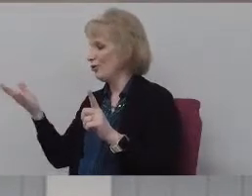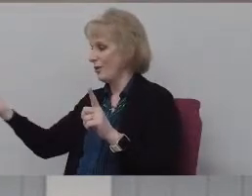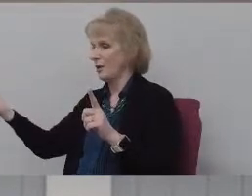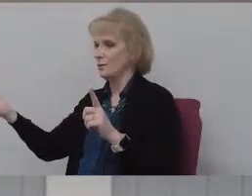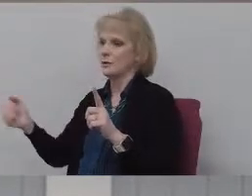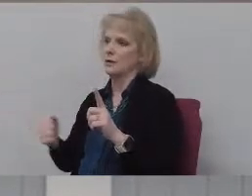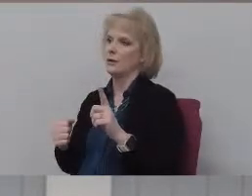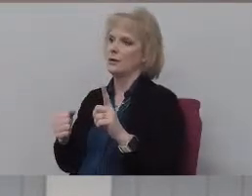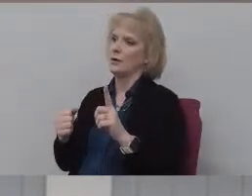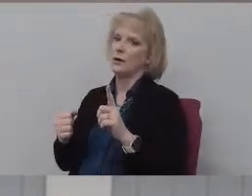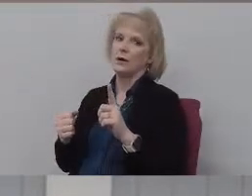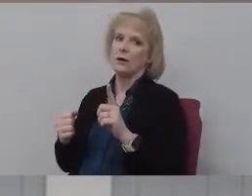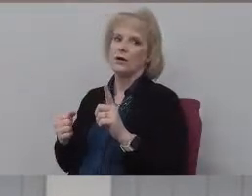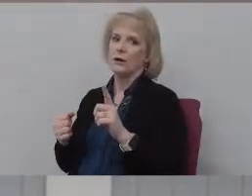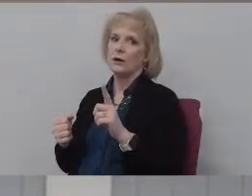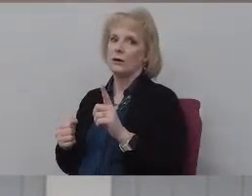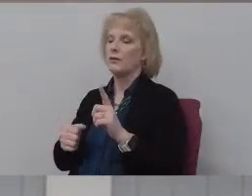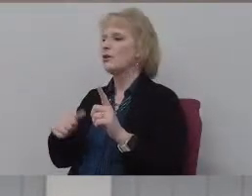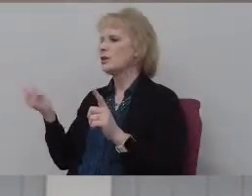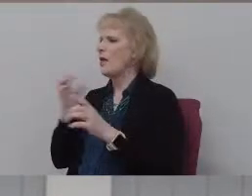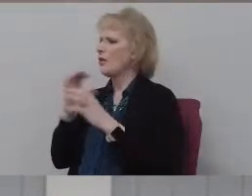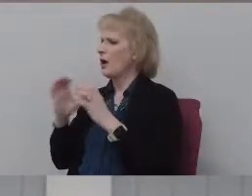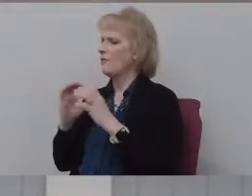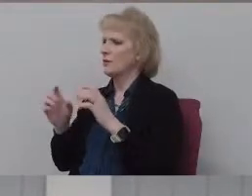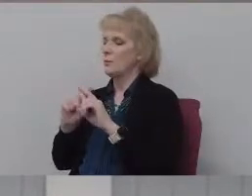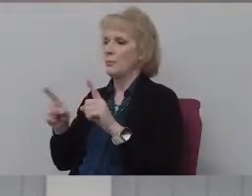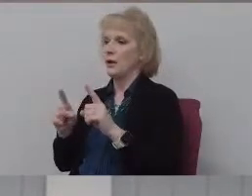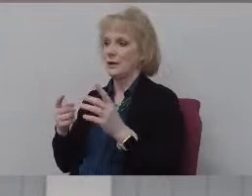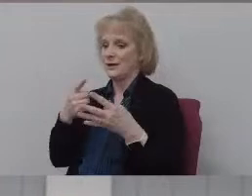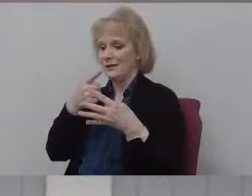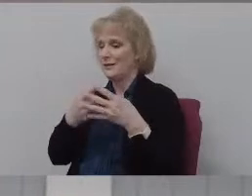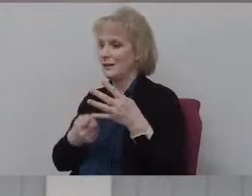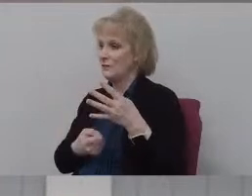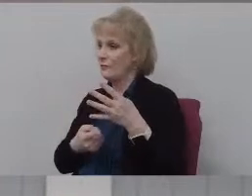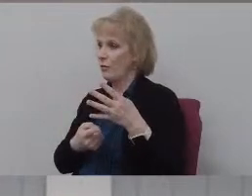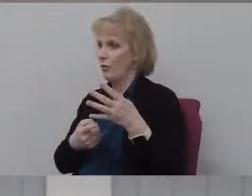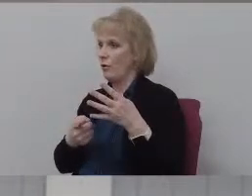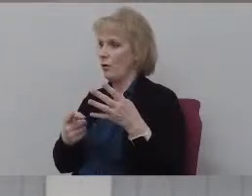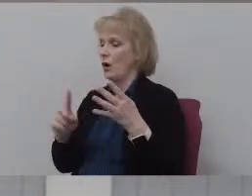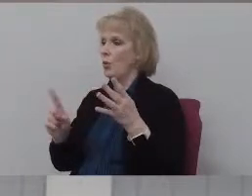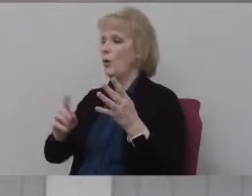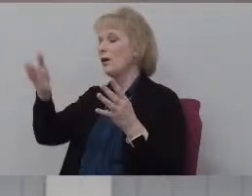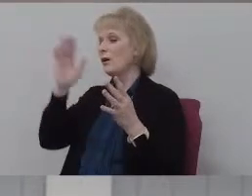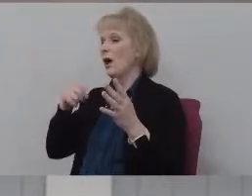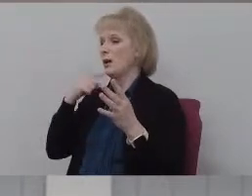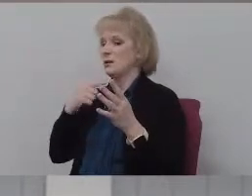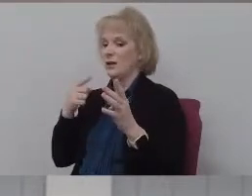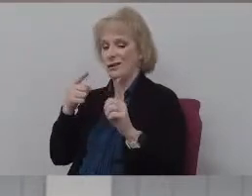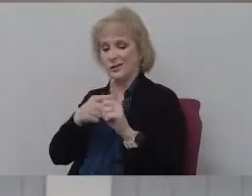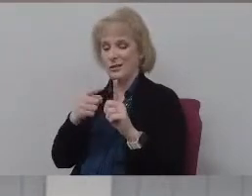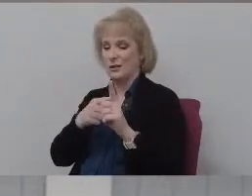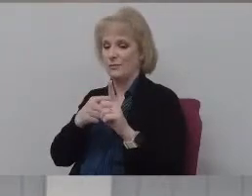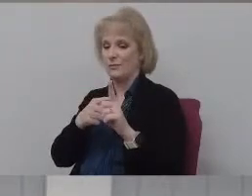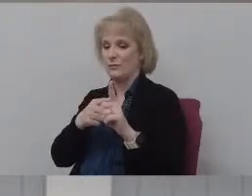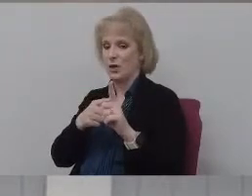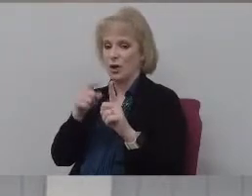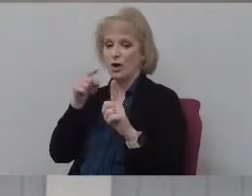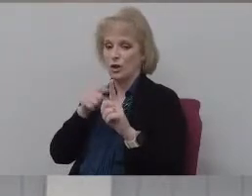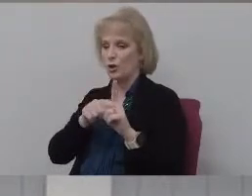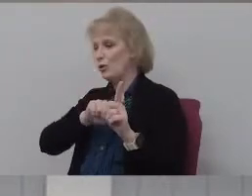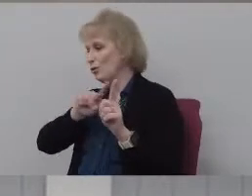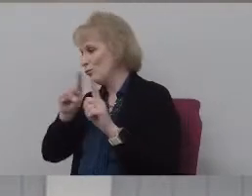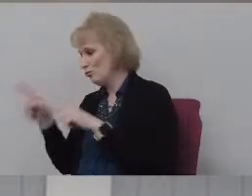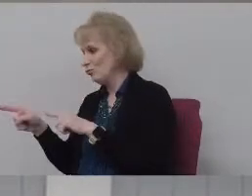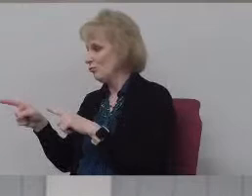there are some other conversations, by the way, but these four are ones where God tells Nathan, speaks to Nathan, and says, "You